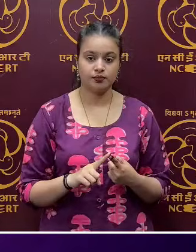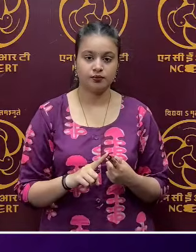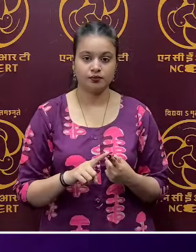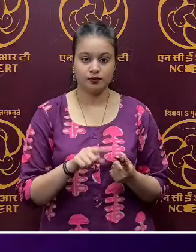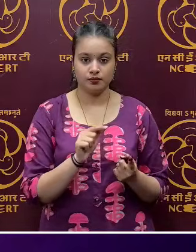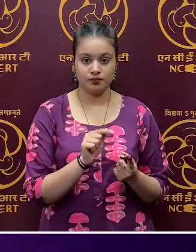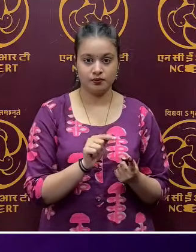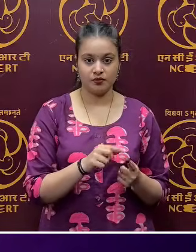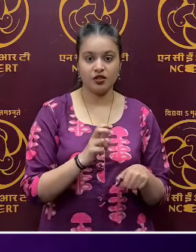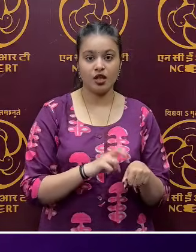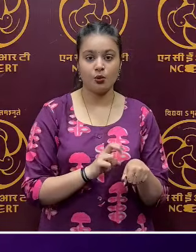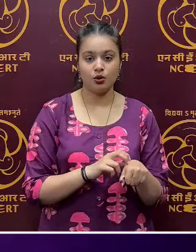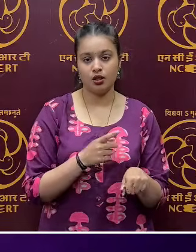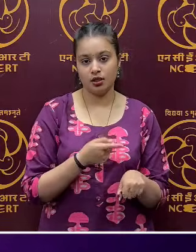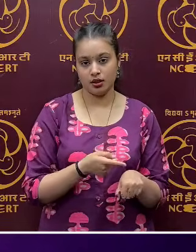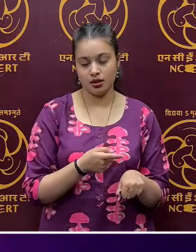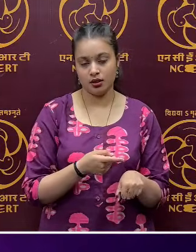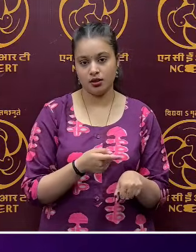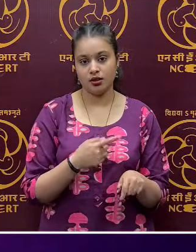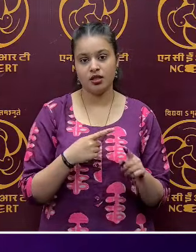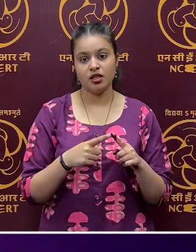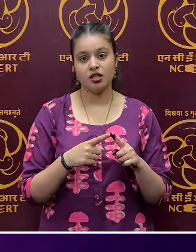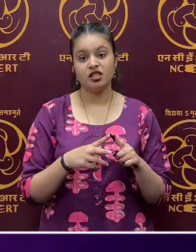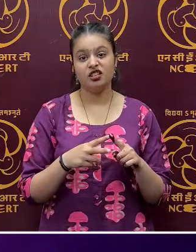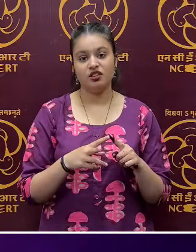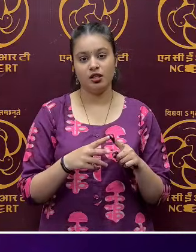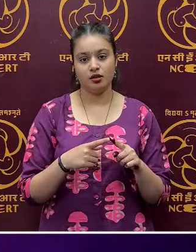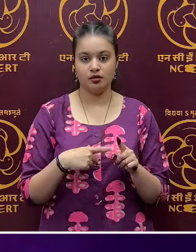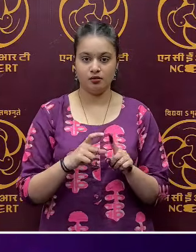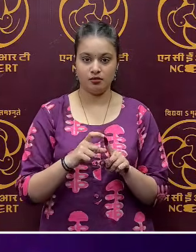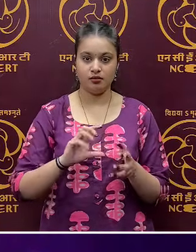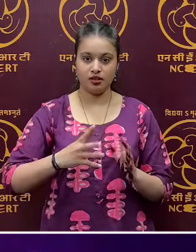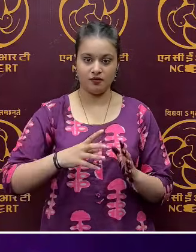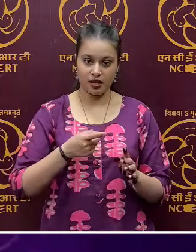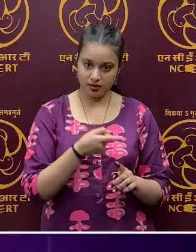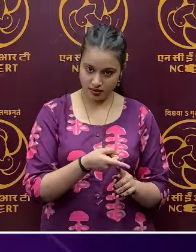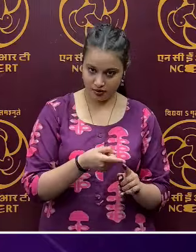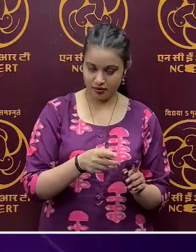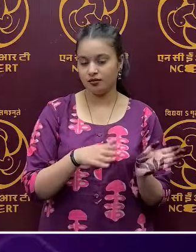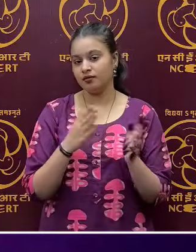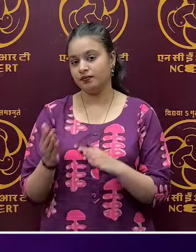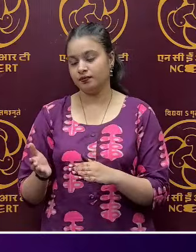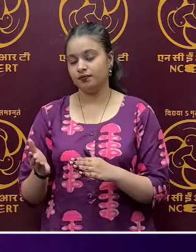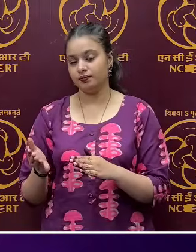DEVICE is the noun. The television is a device, and